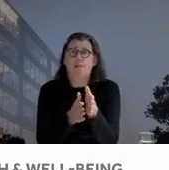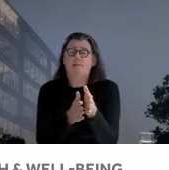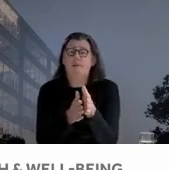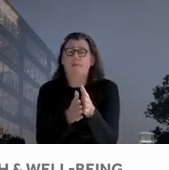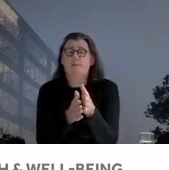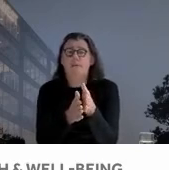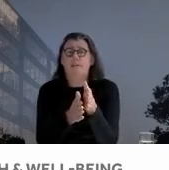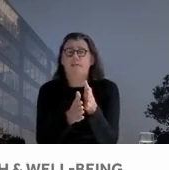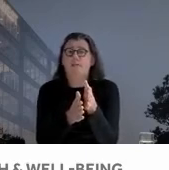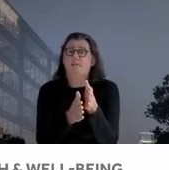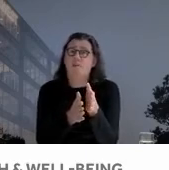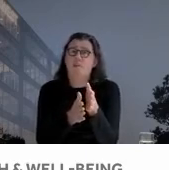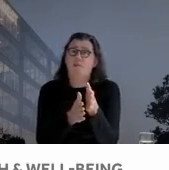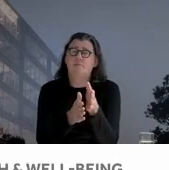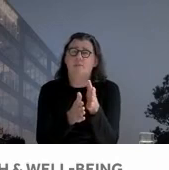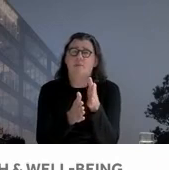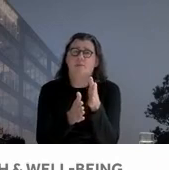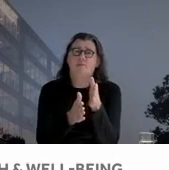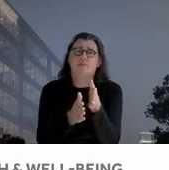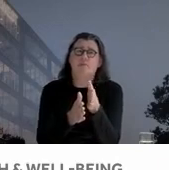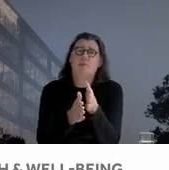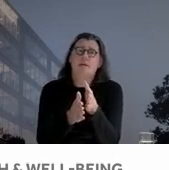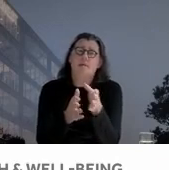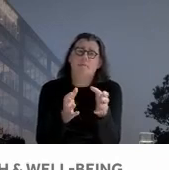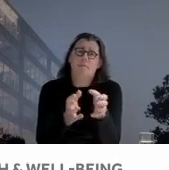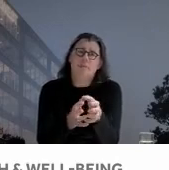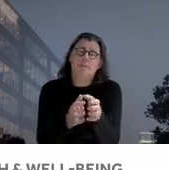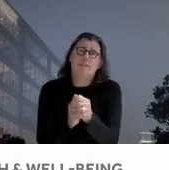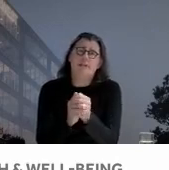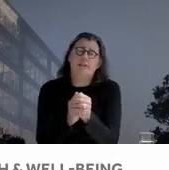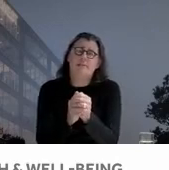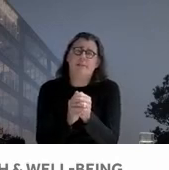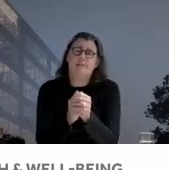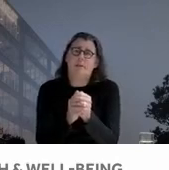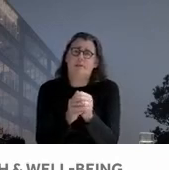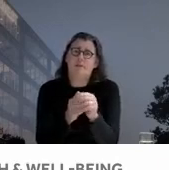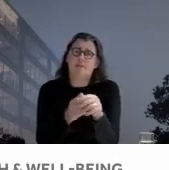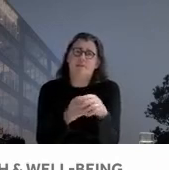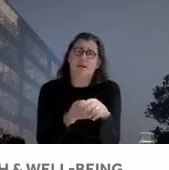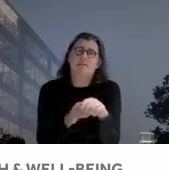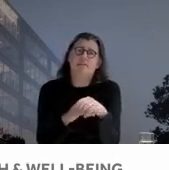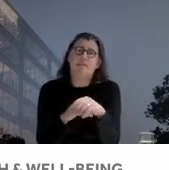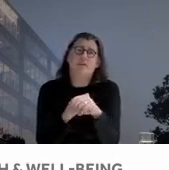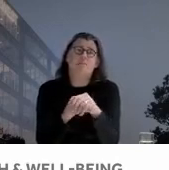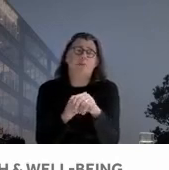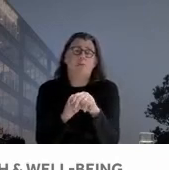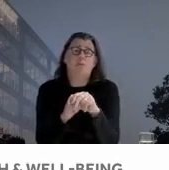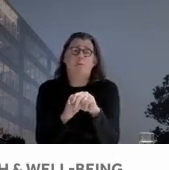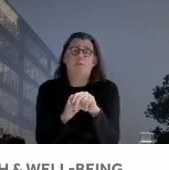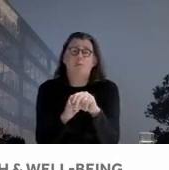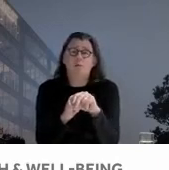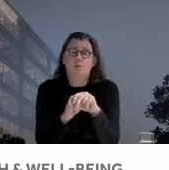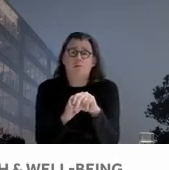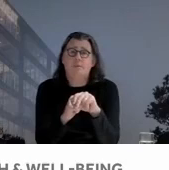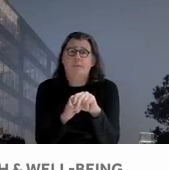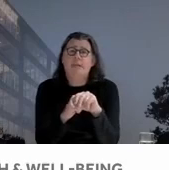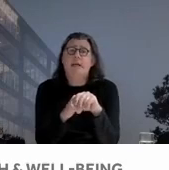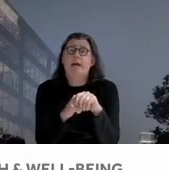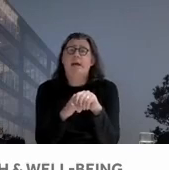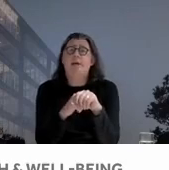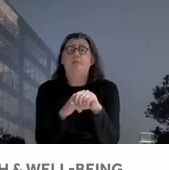not build on greenfield sites or avoid it as much as possible, building in density into our cities, planting more than we